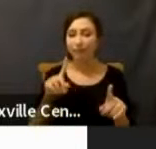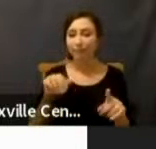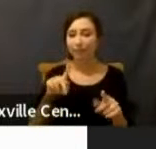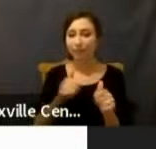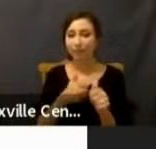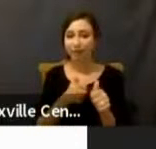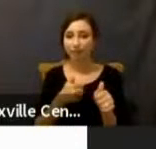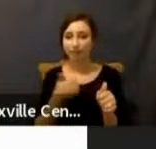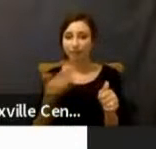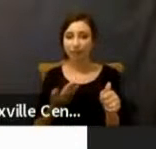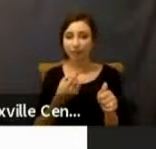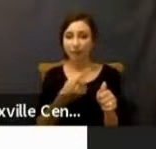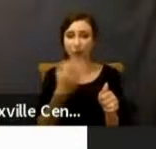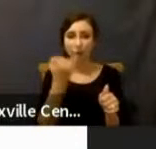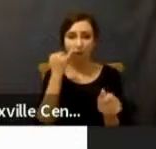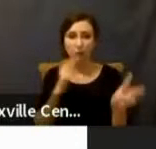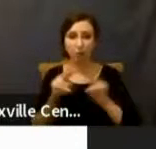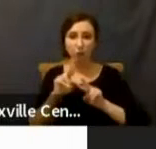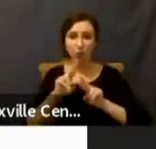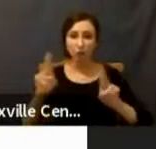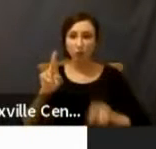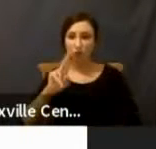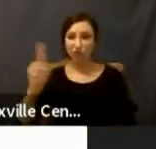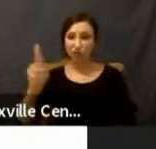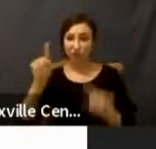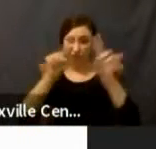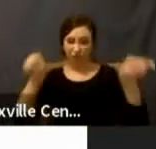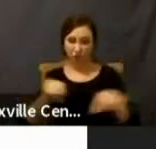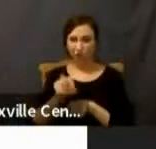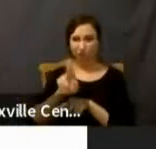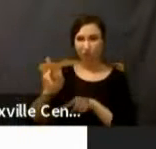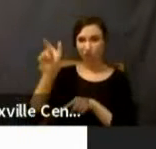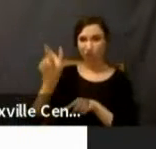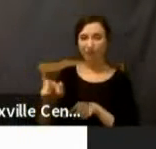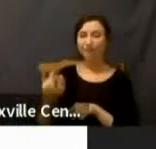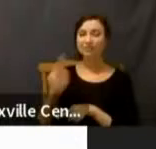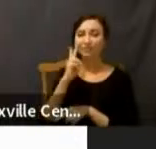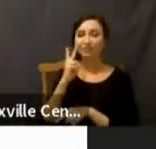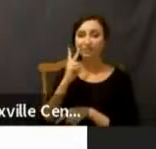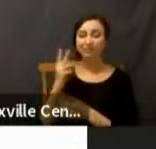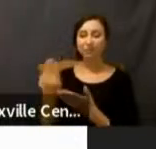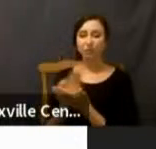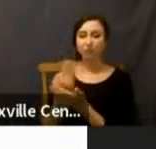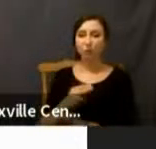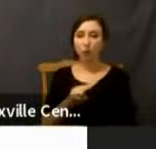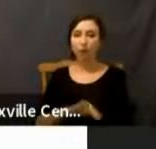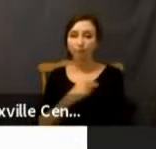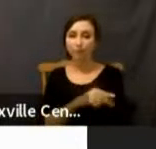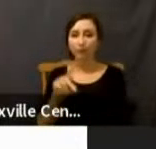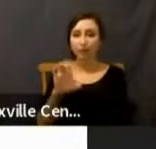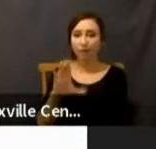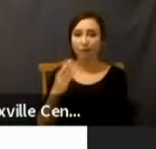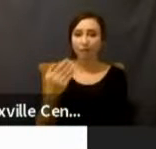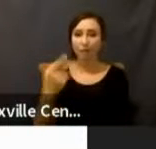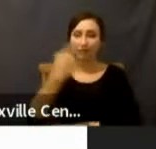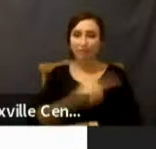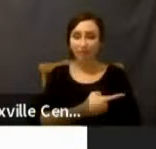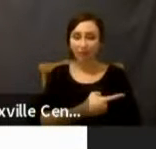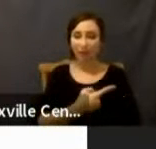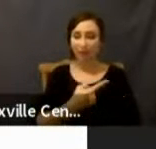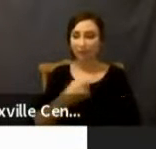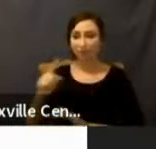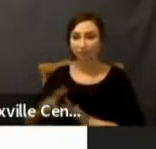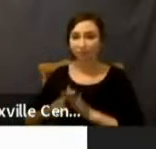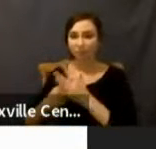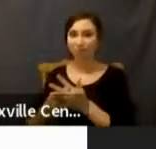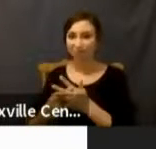here. If you look over on the right-hand side, you see that, again, new hospitalizations in December with 15 days in are certainly